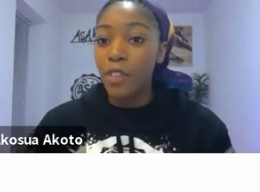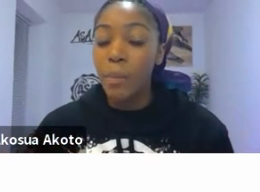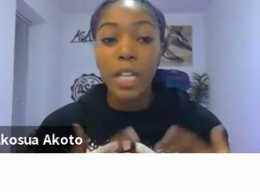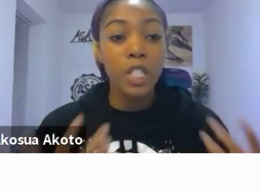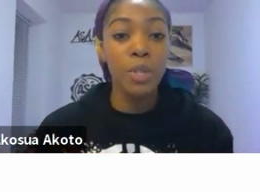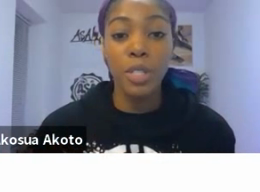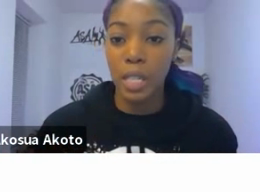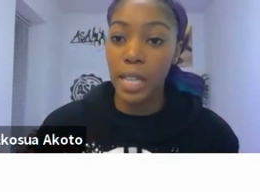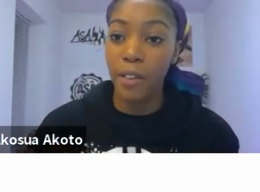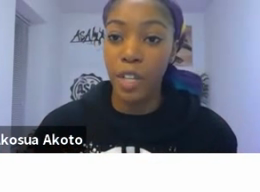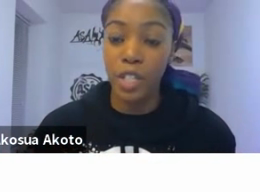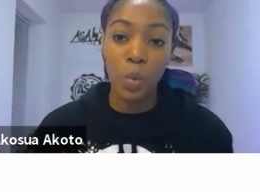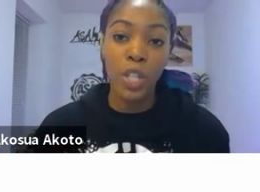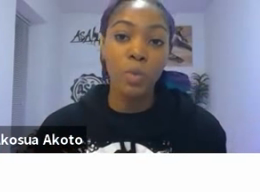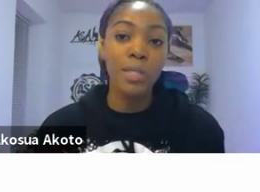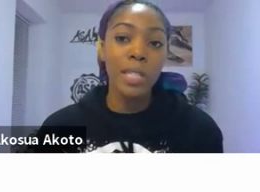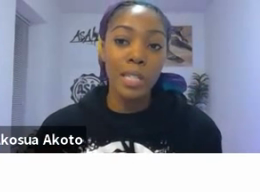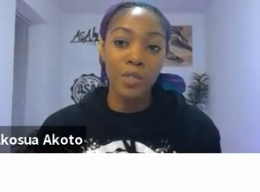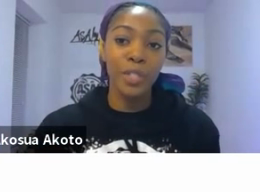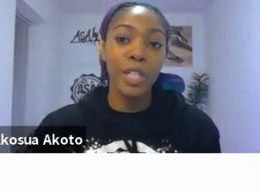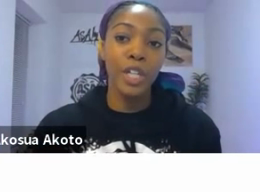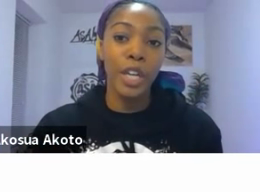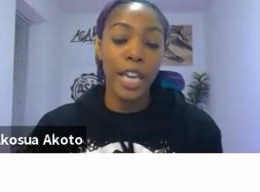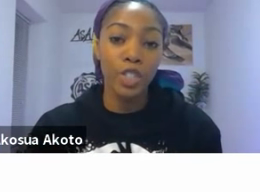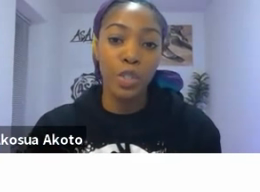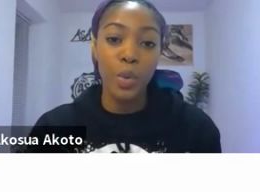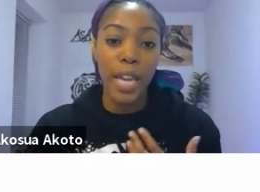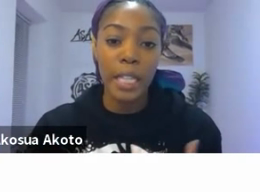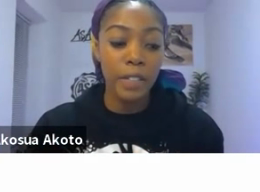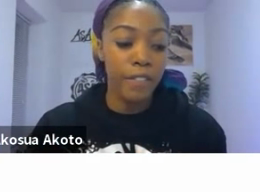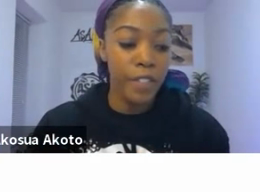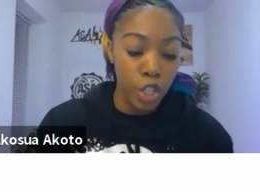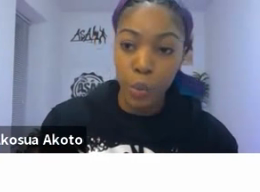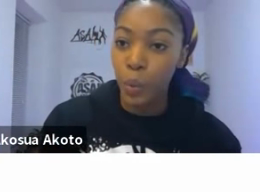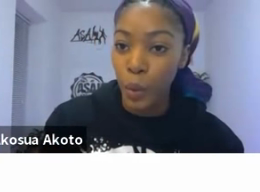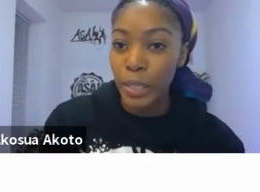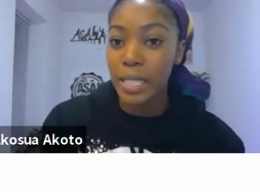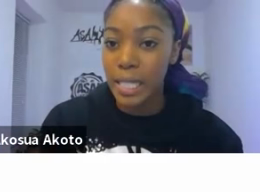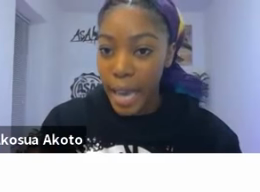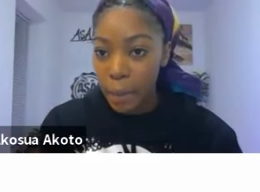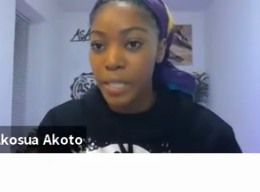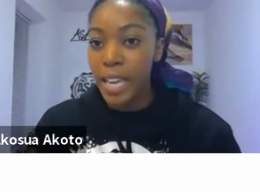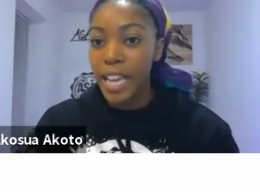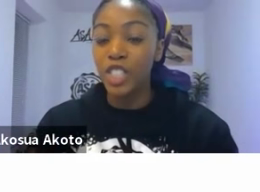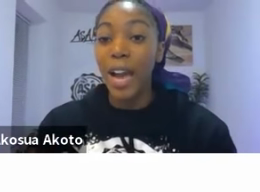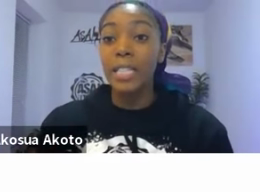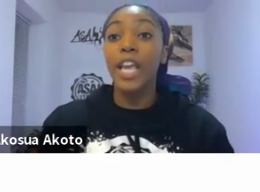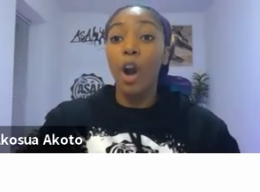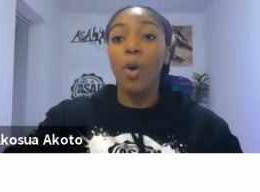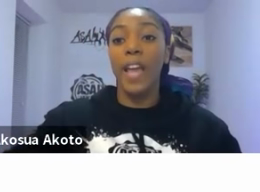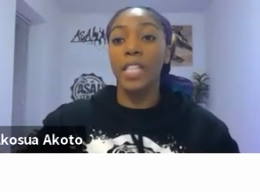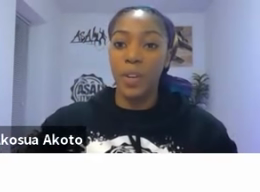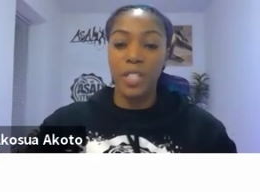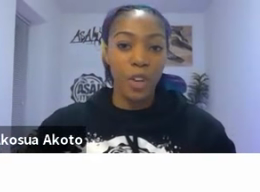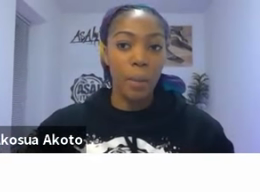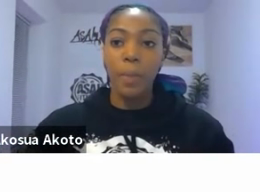It's African because the music is African. So we don't need to really look into individual steps and try and say,